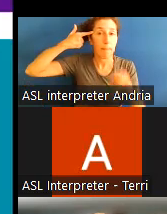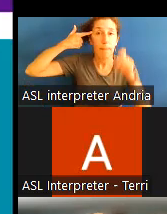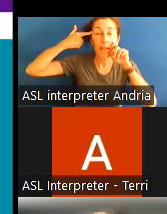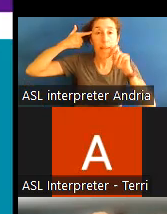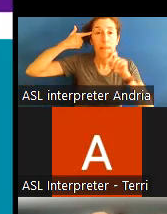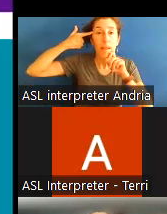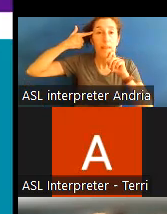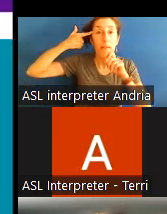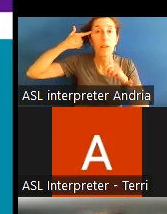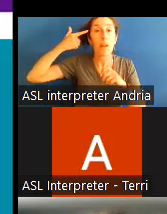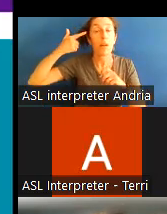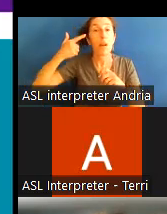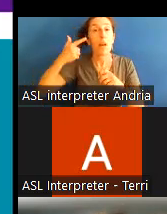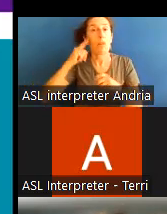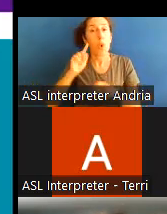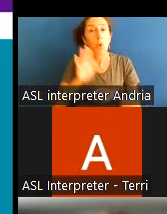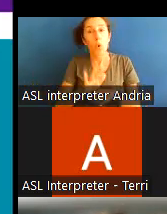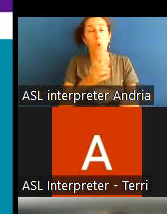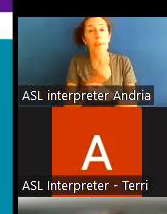maintain and manage her safety.